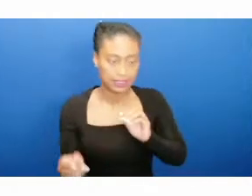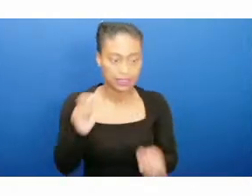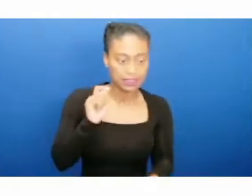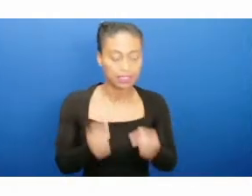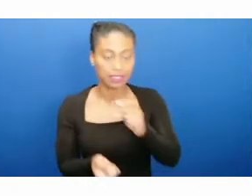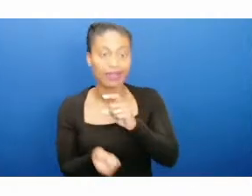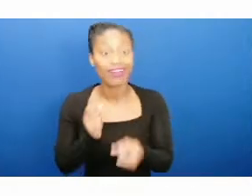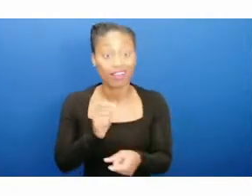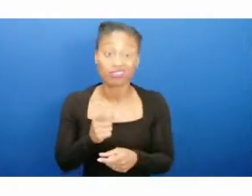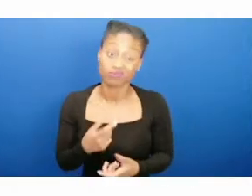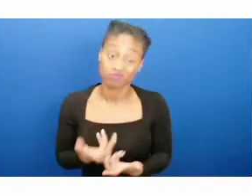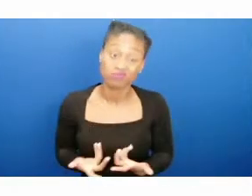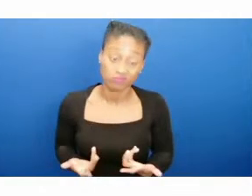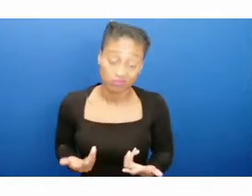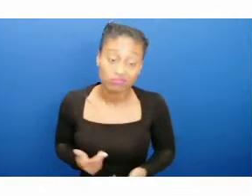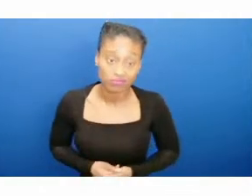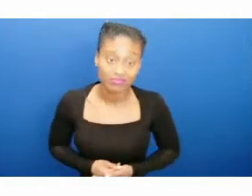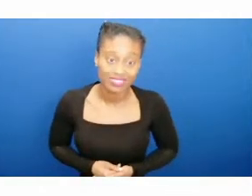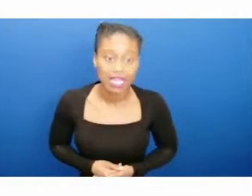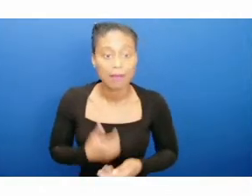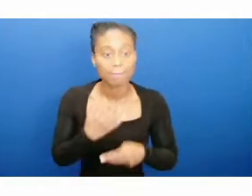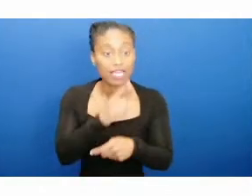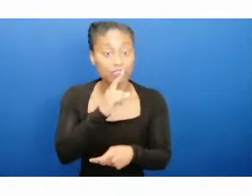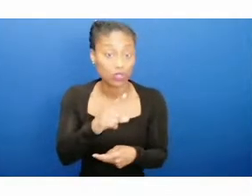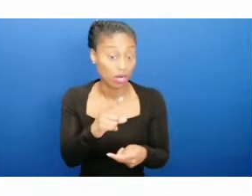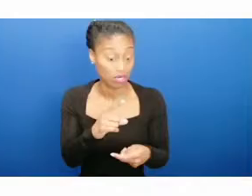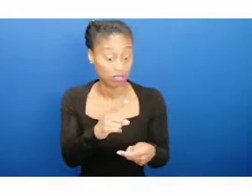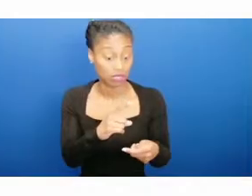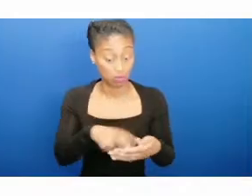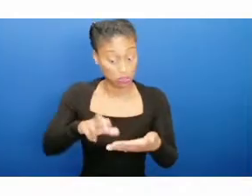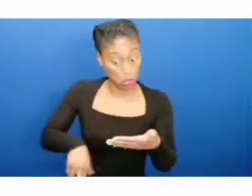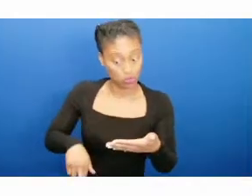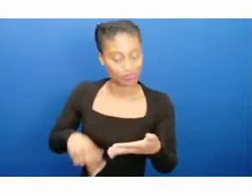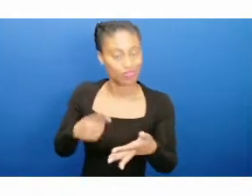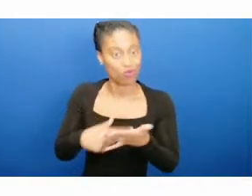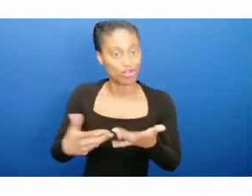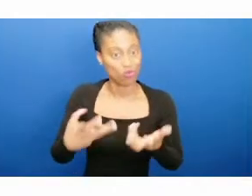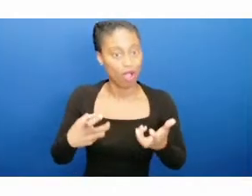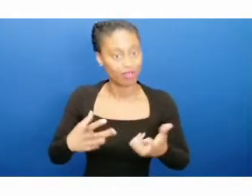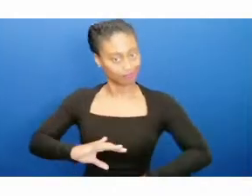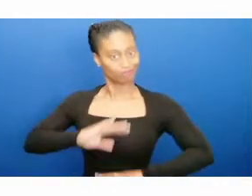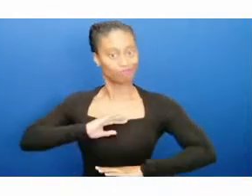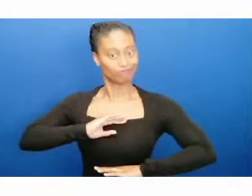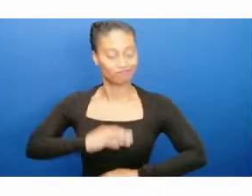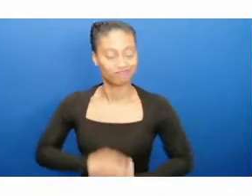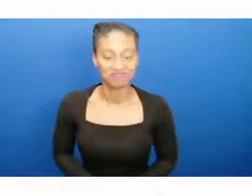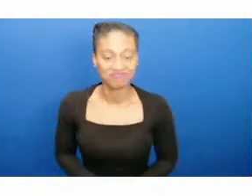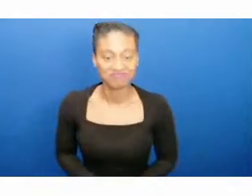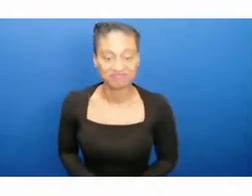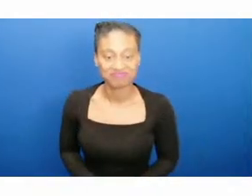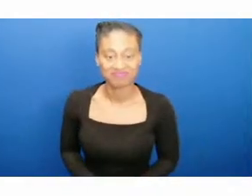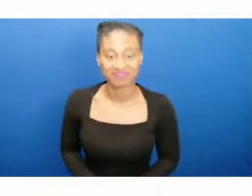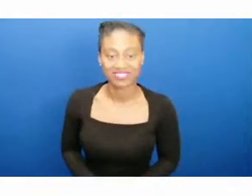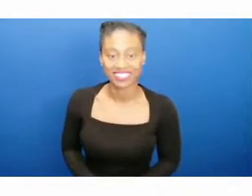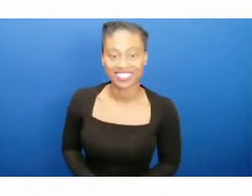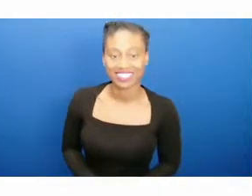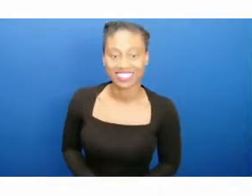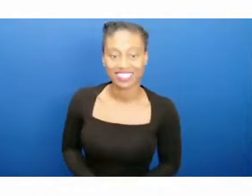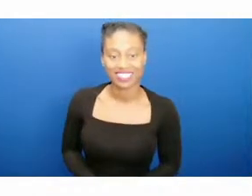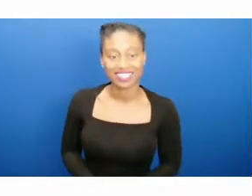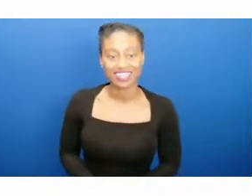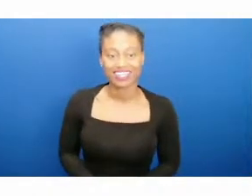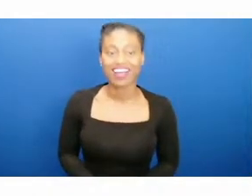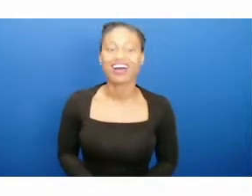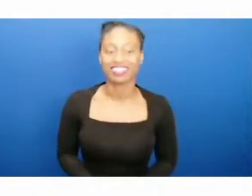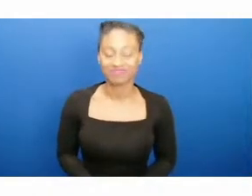can make sure your outcome is what you want it to be. All right, so we've got our tacos coming out.